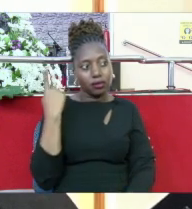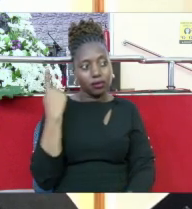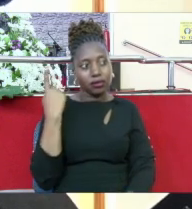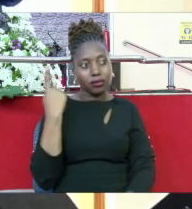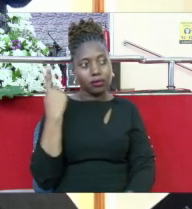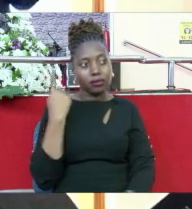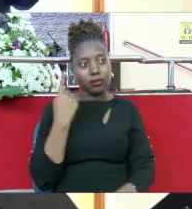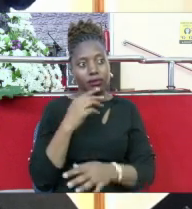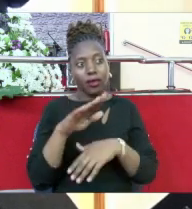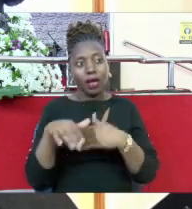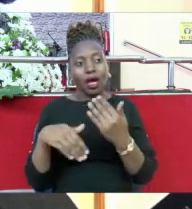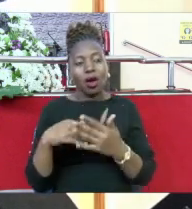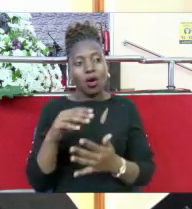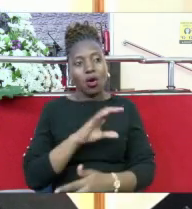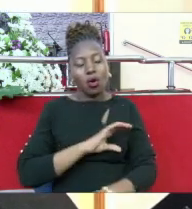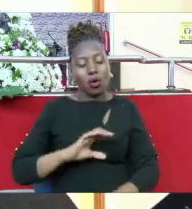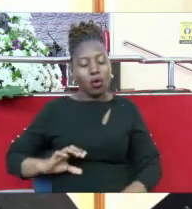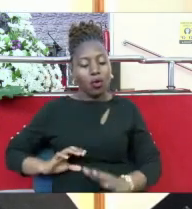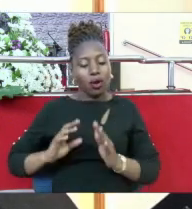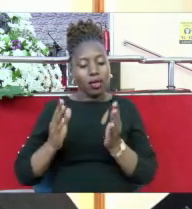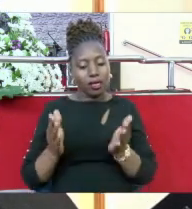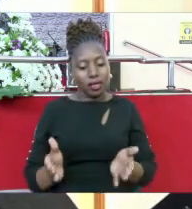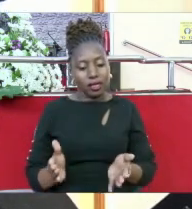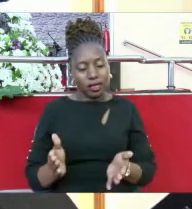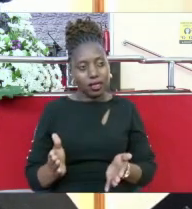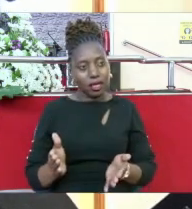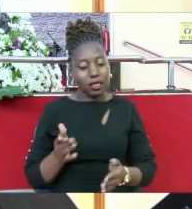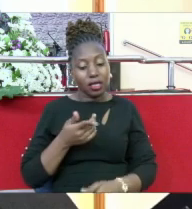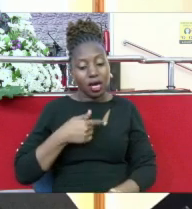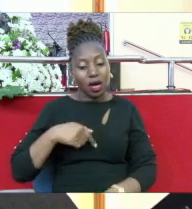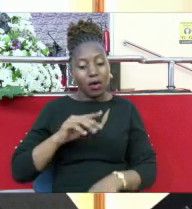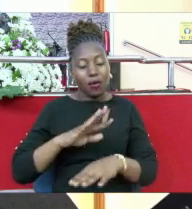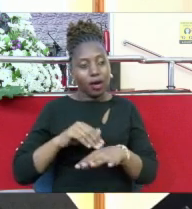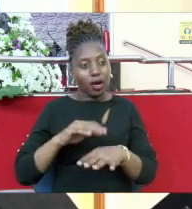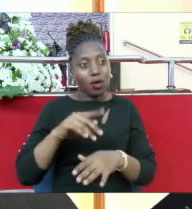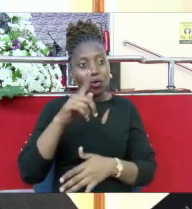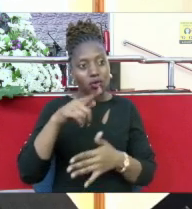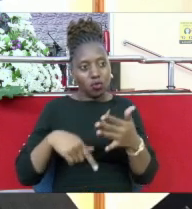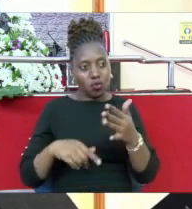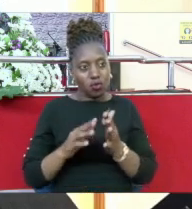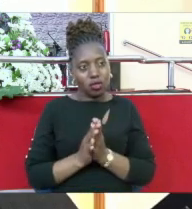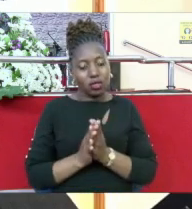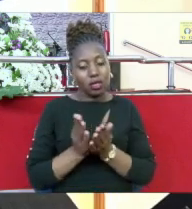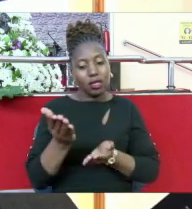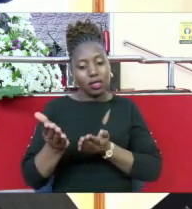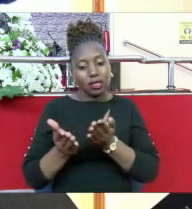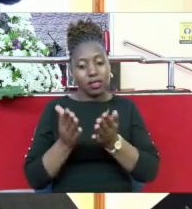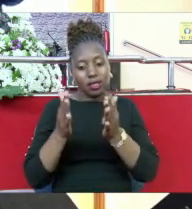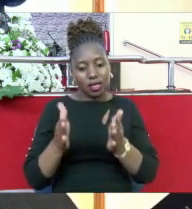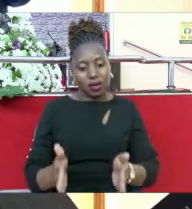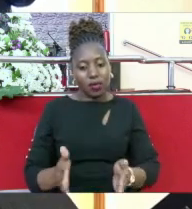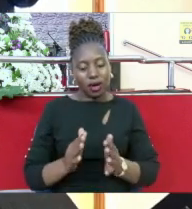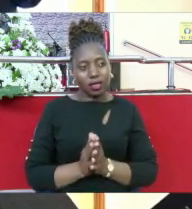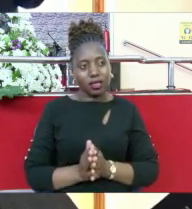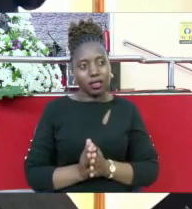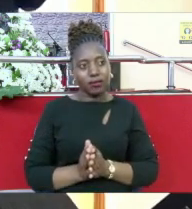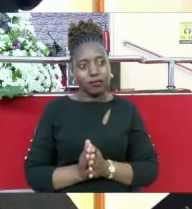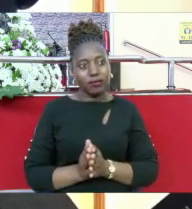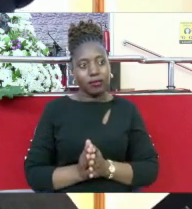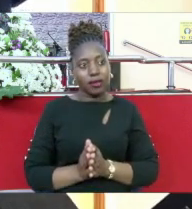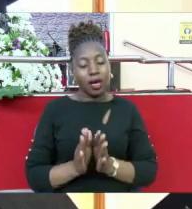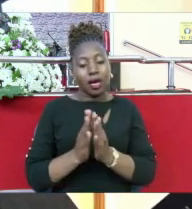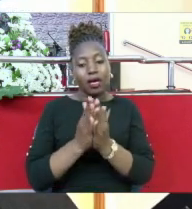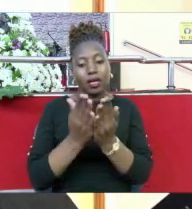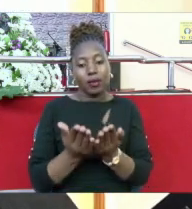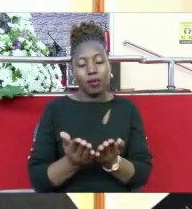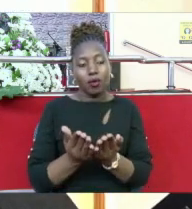All Christians, you and me, we are called stewards. Wa Kristo wote sisi tumeitwa tukawe shemazi. 1 Corinthians